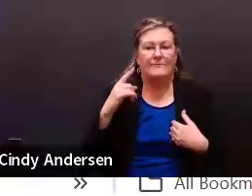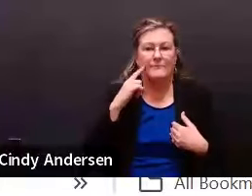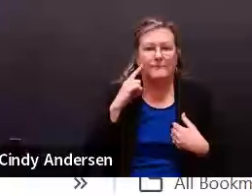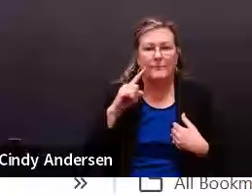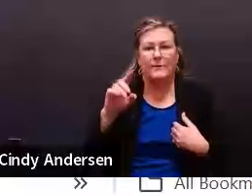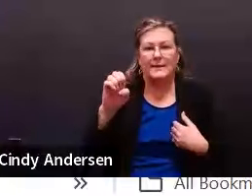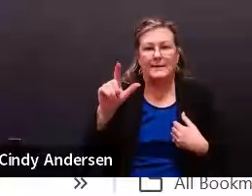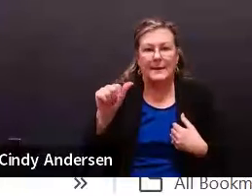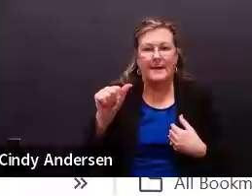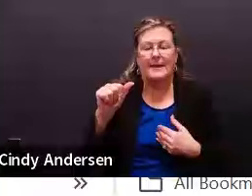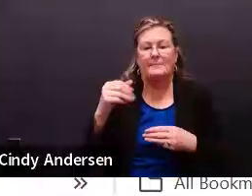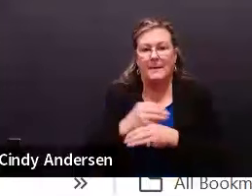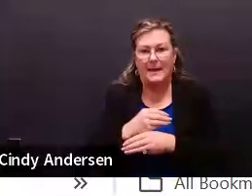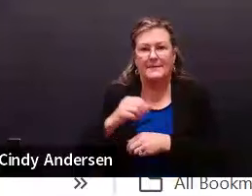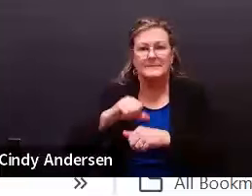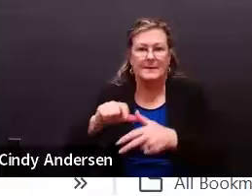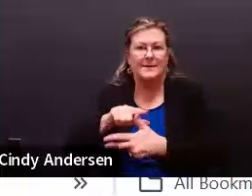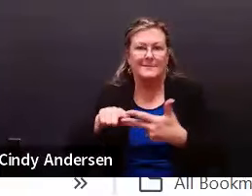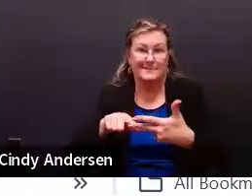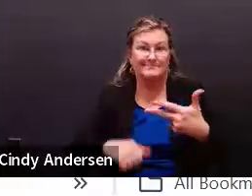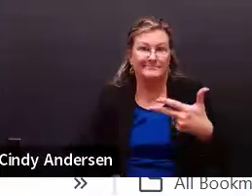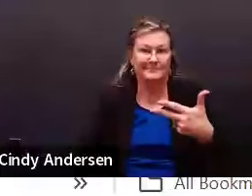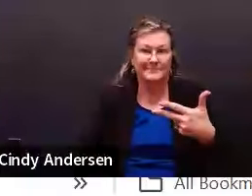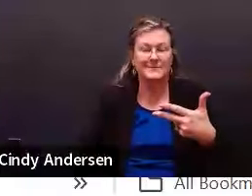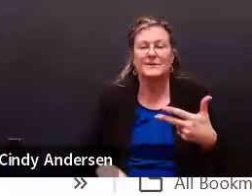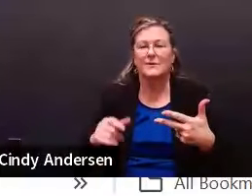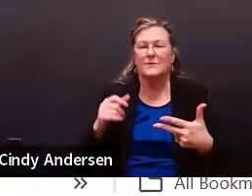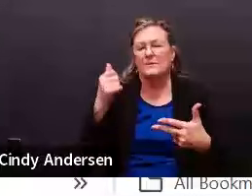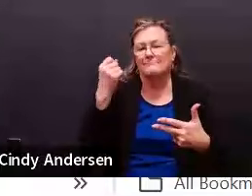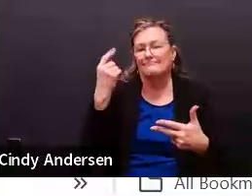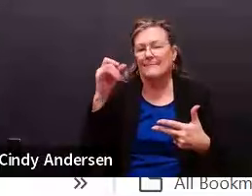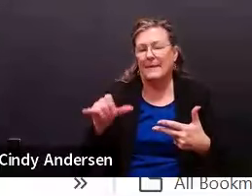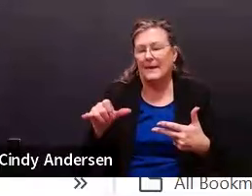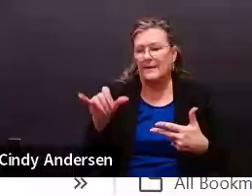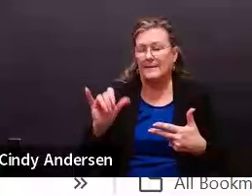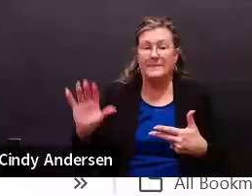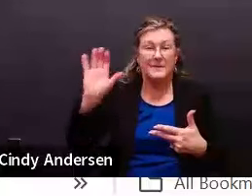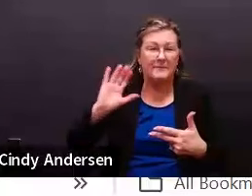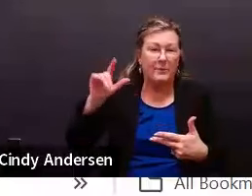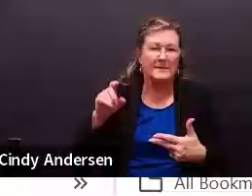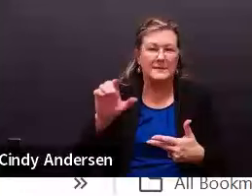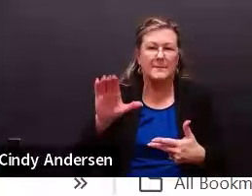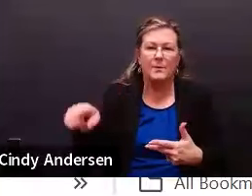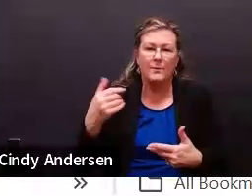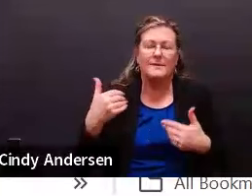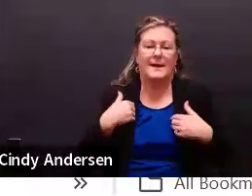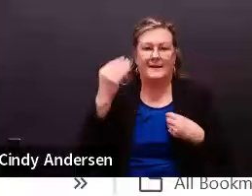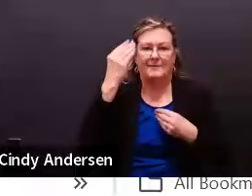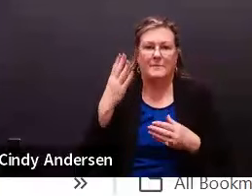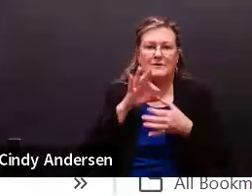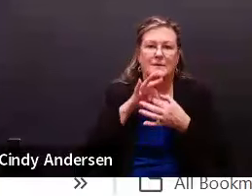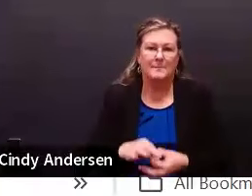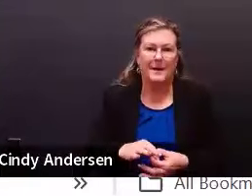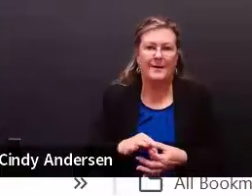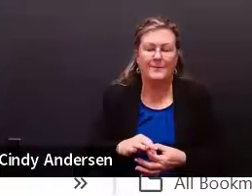ELA, math, and science. So that's something to take note, which is originally what this document was, is it only had information around the